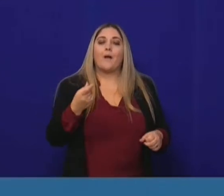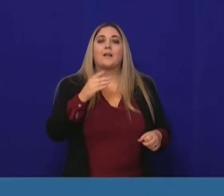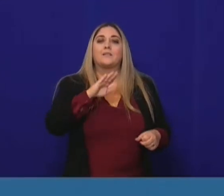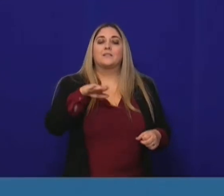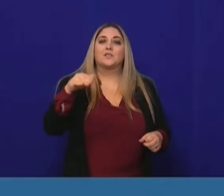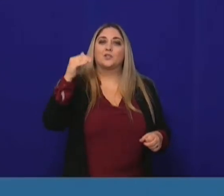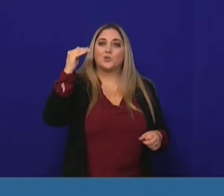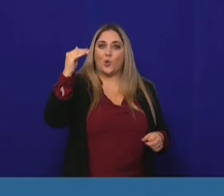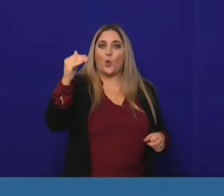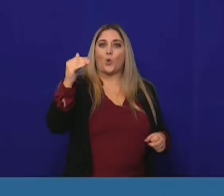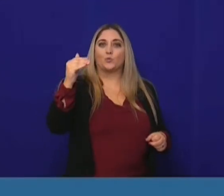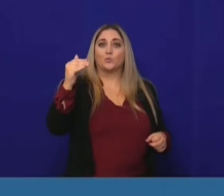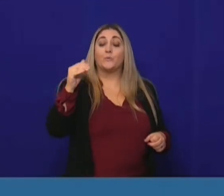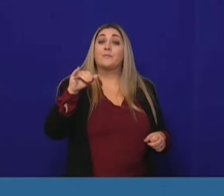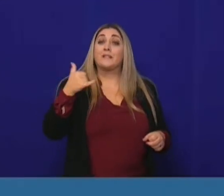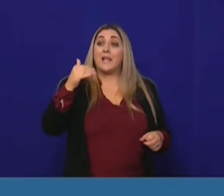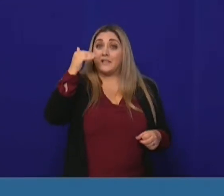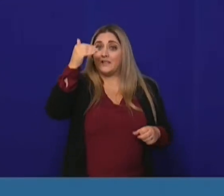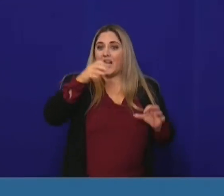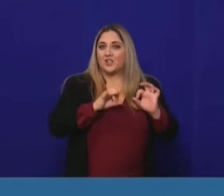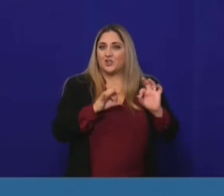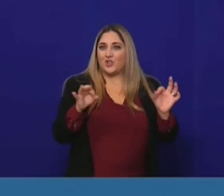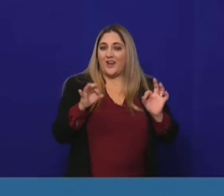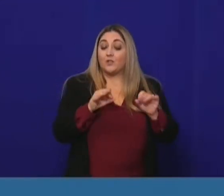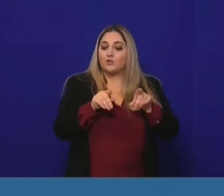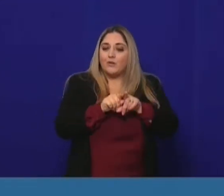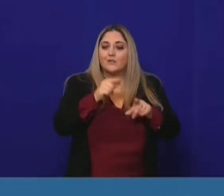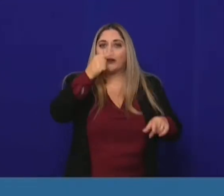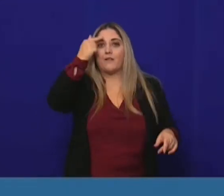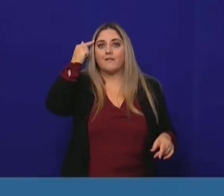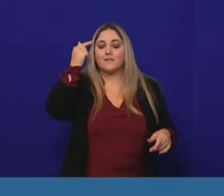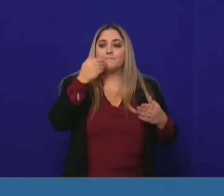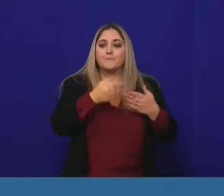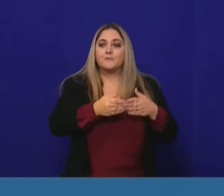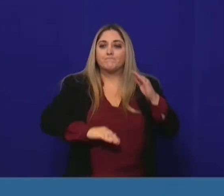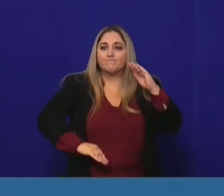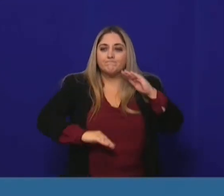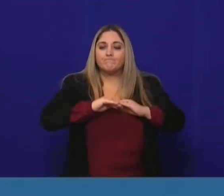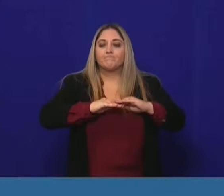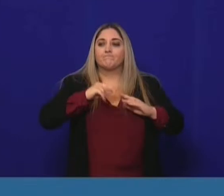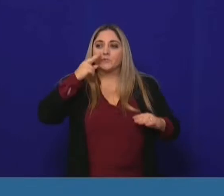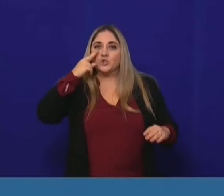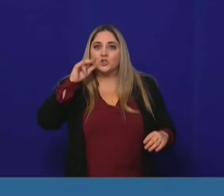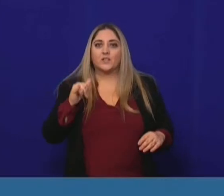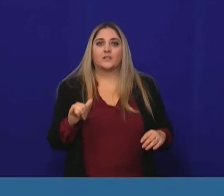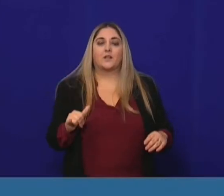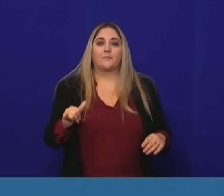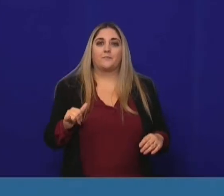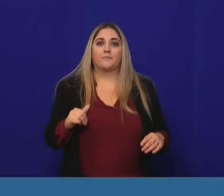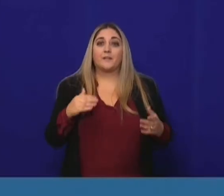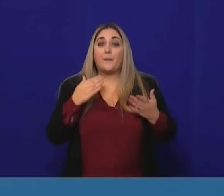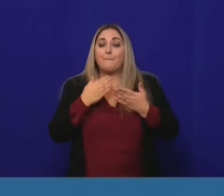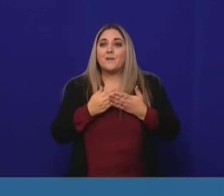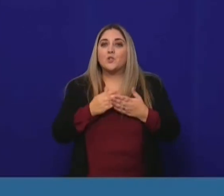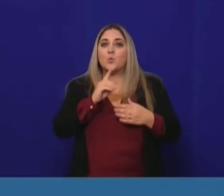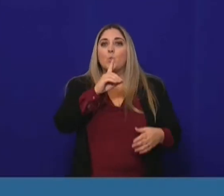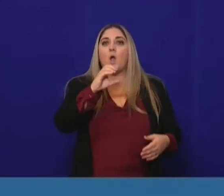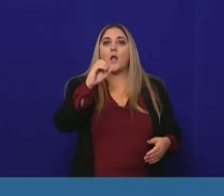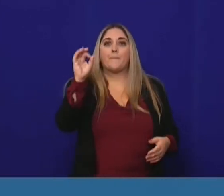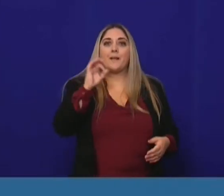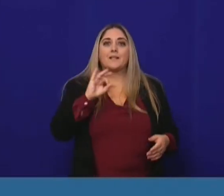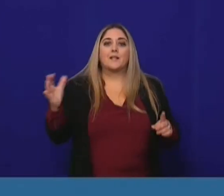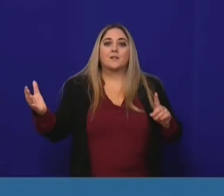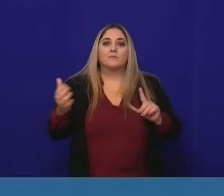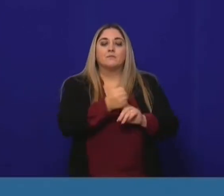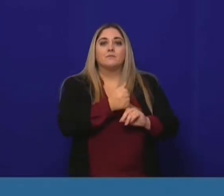kemm f'djar li ma fihom l-ebda każijiet imma anka speċjalment f'dawk id-djar fejn ikun hemm każijiet ħalli aħna nkunu żgur li naqbduhom mill-ewwel